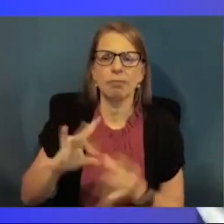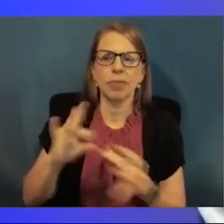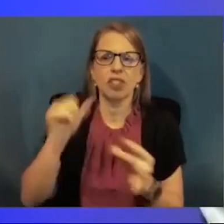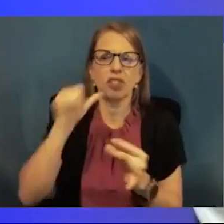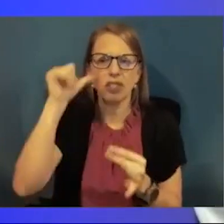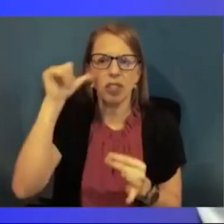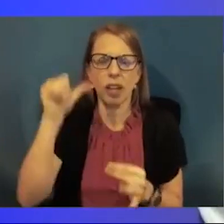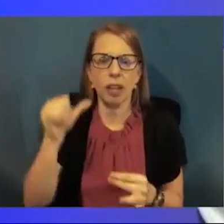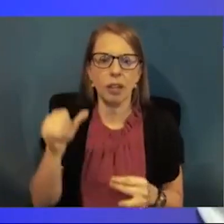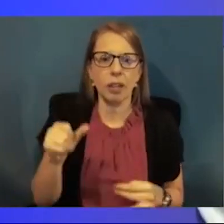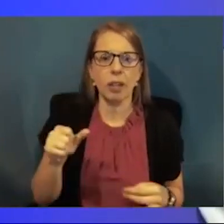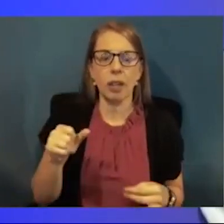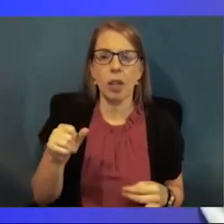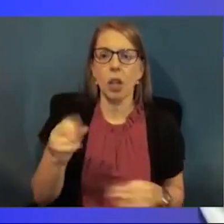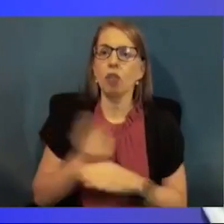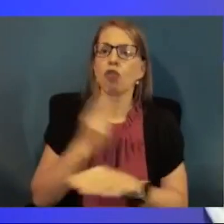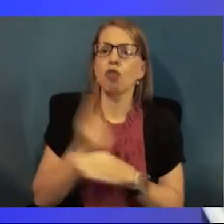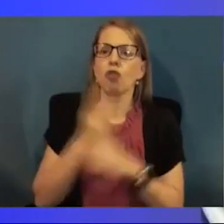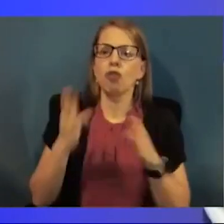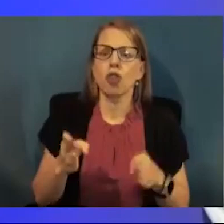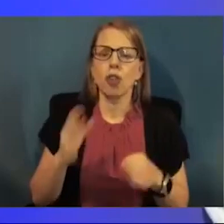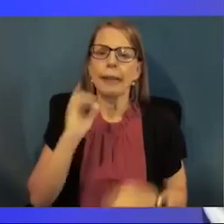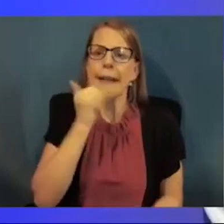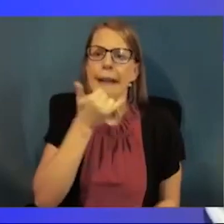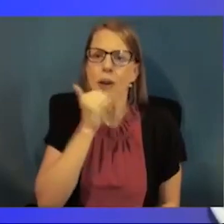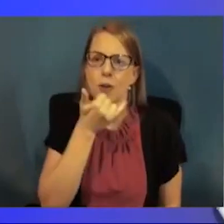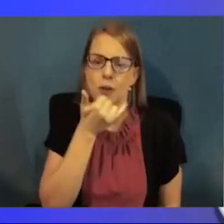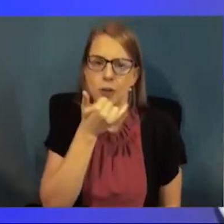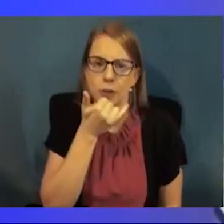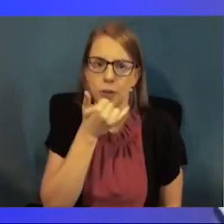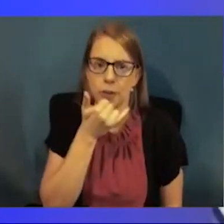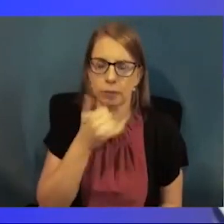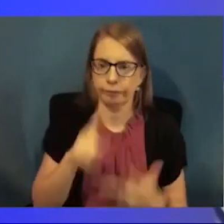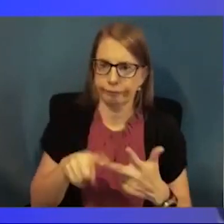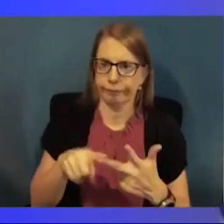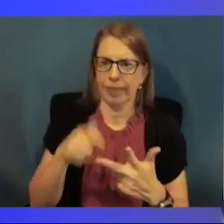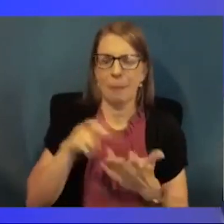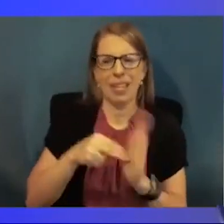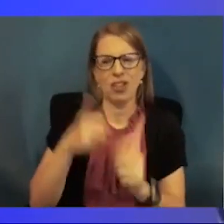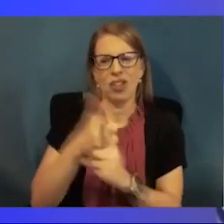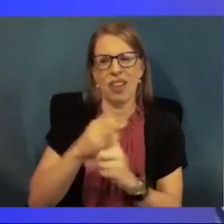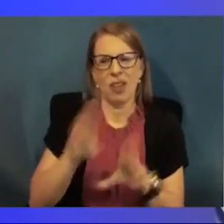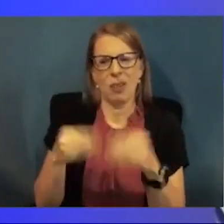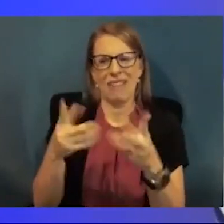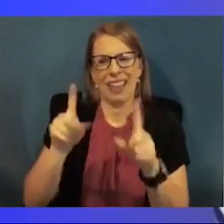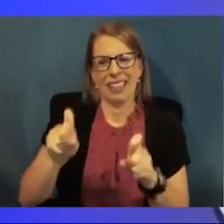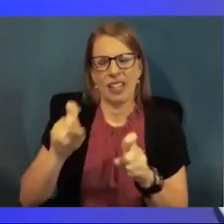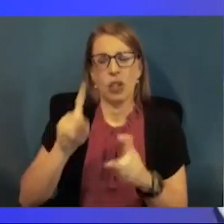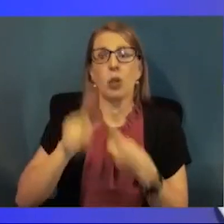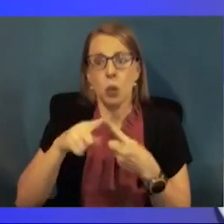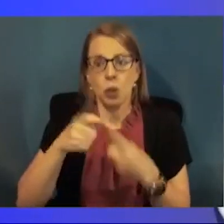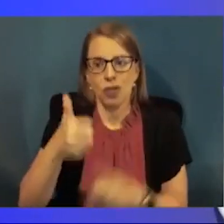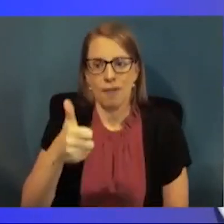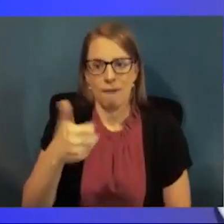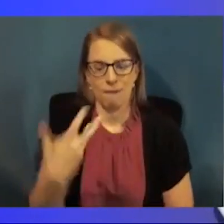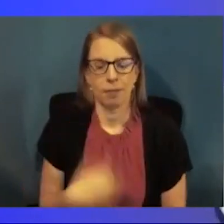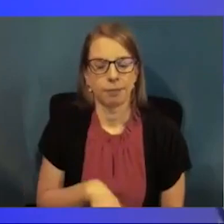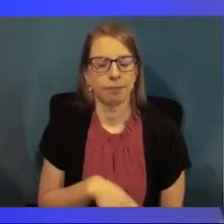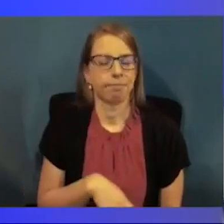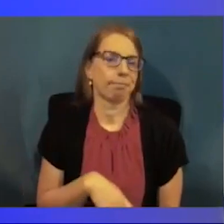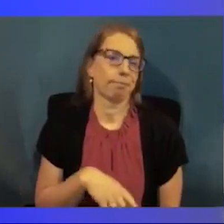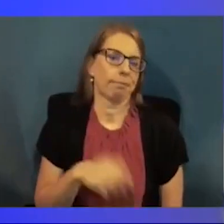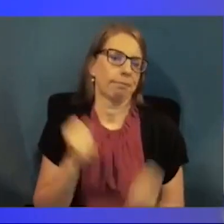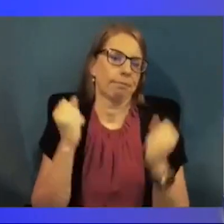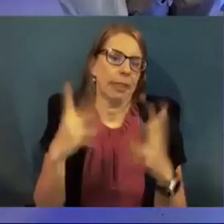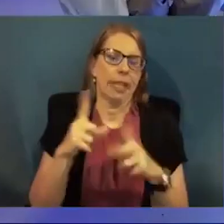or operator error and the ability of yourself doing that test. So I think there are a lot of variables in that.